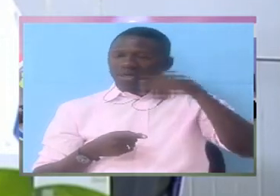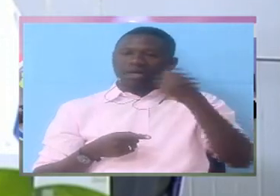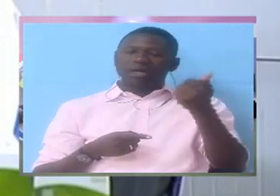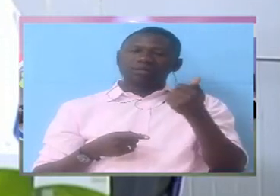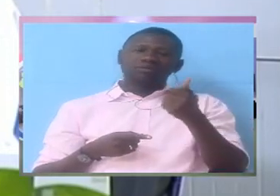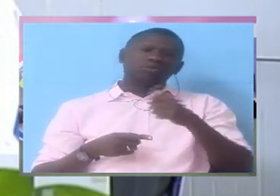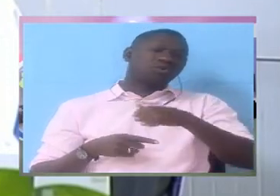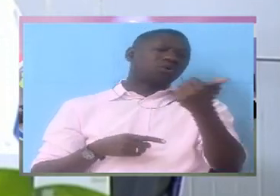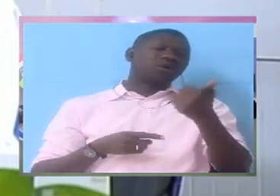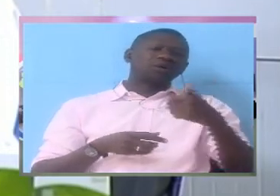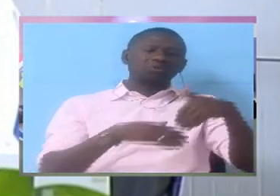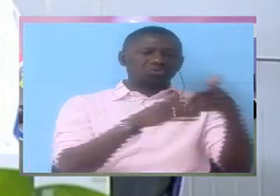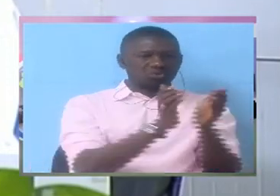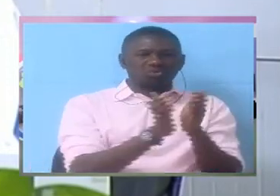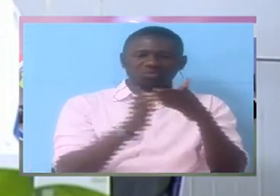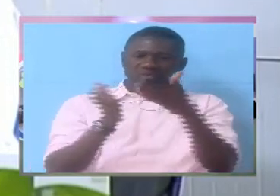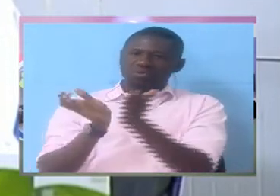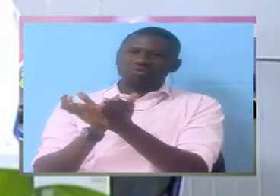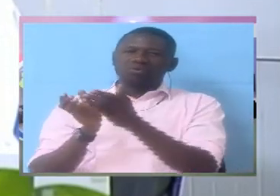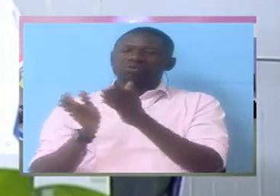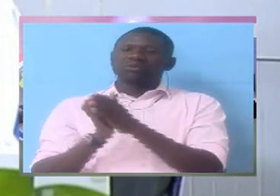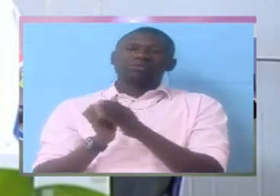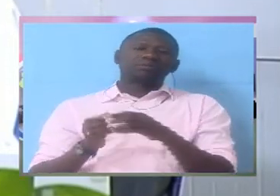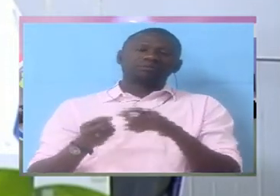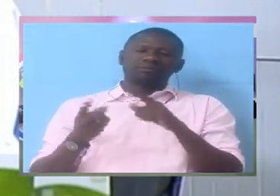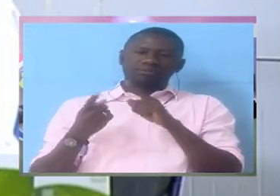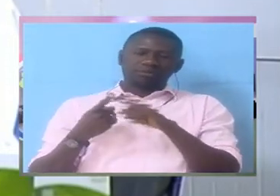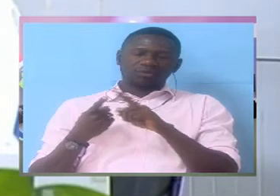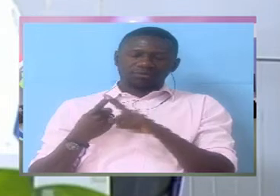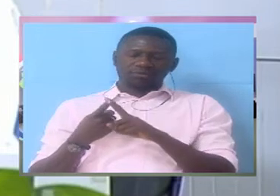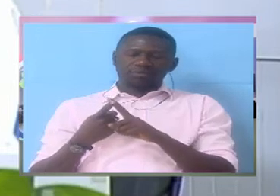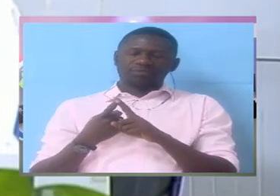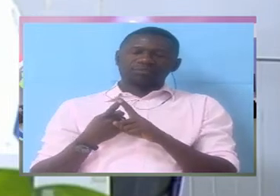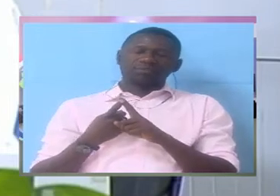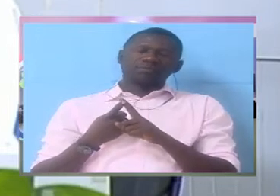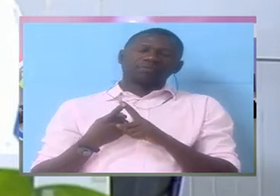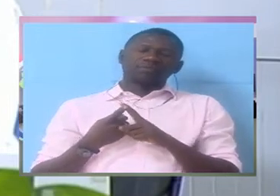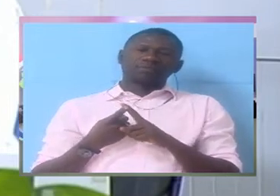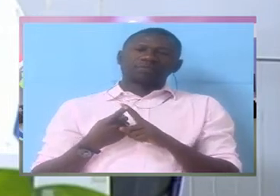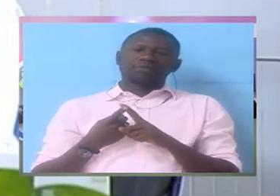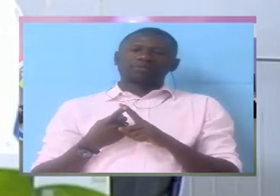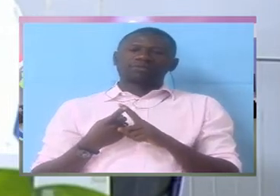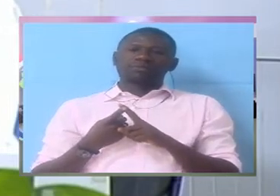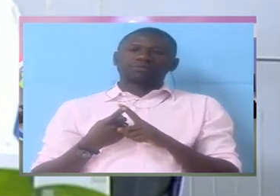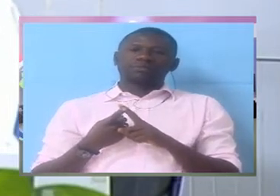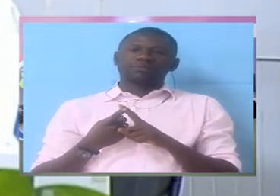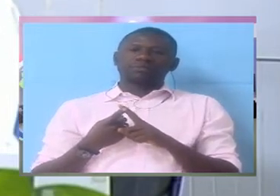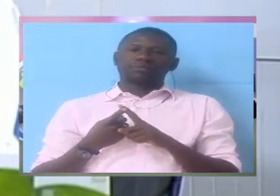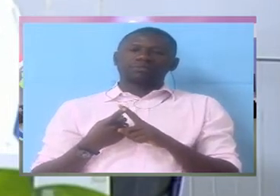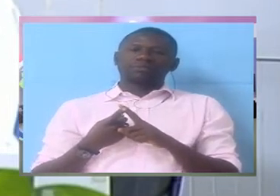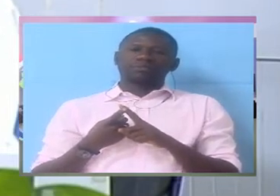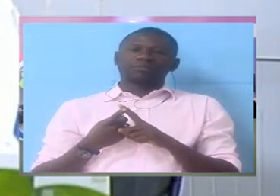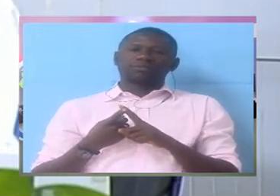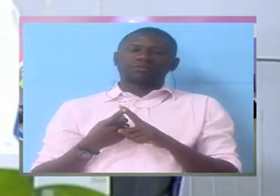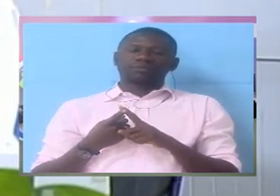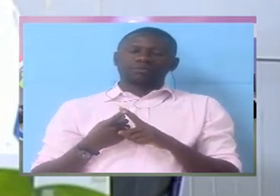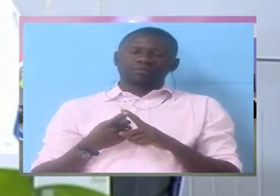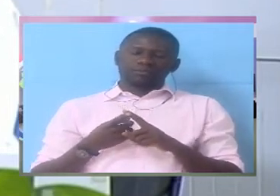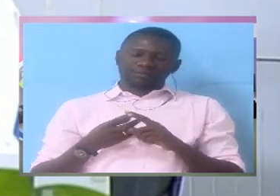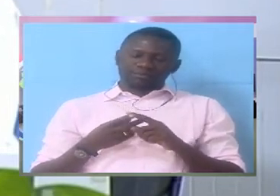dissident groups. Politico, anim balana lufana la kafomolu katare itele la karola. We